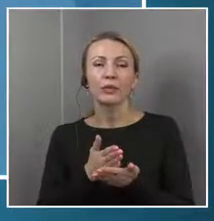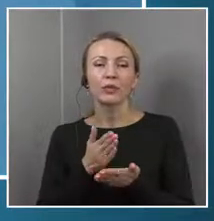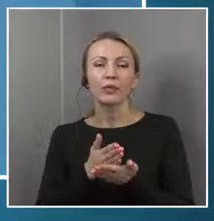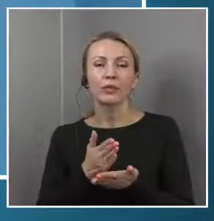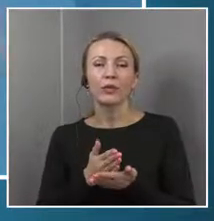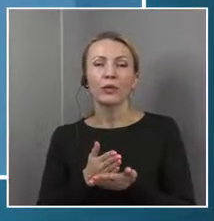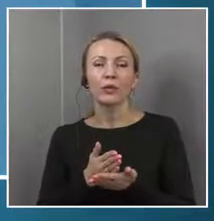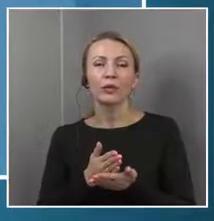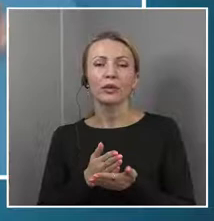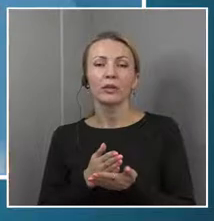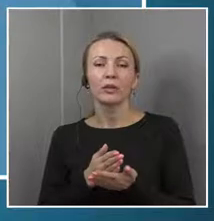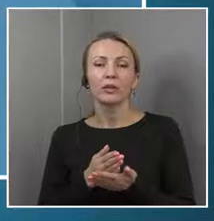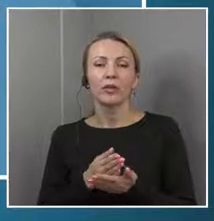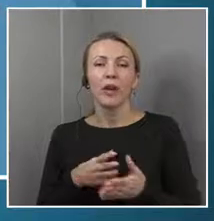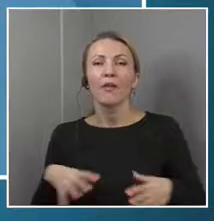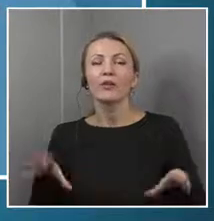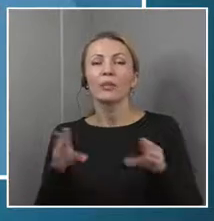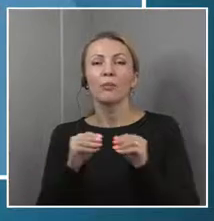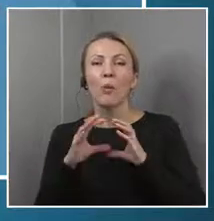interests that